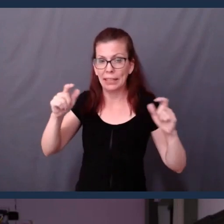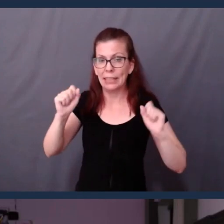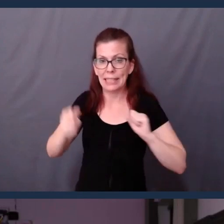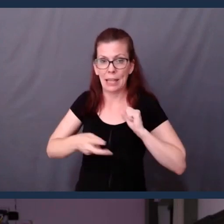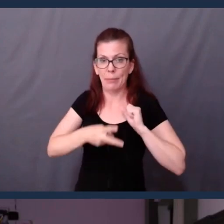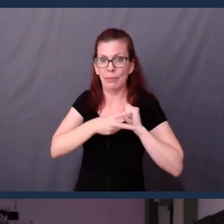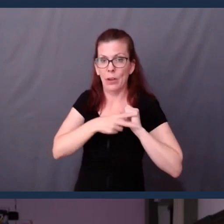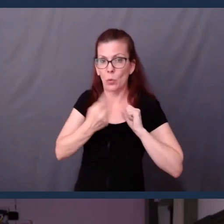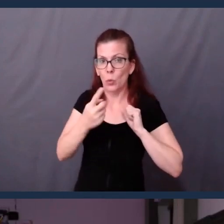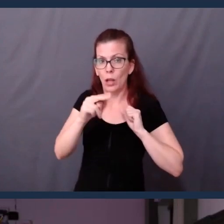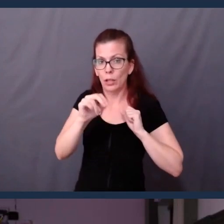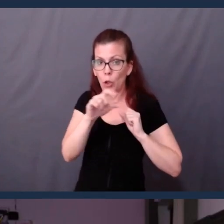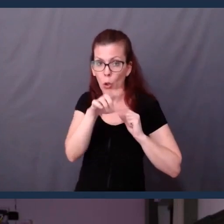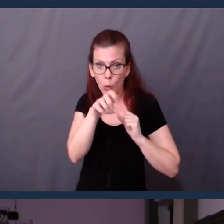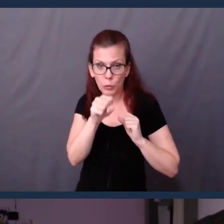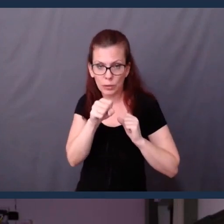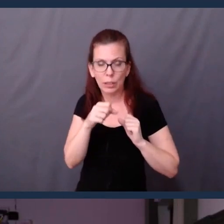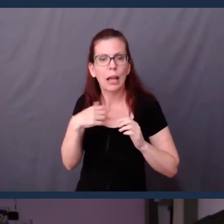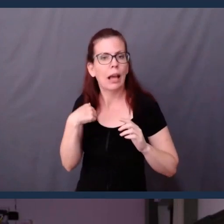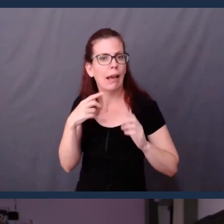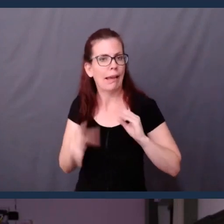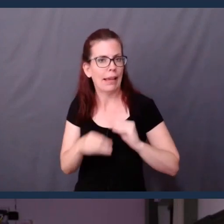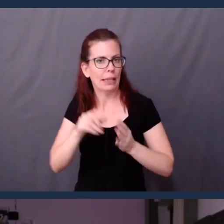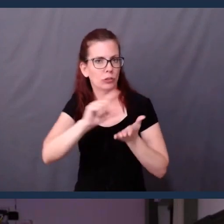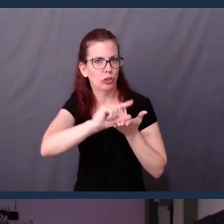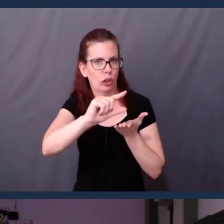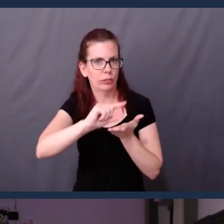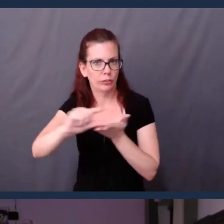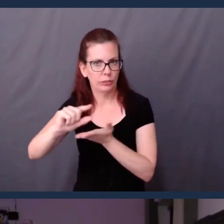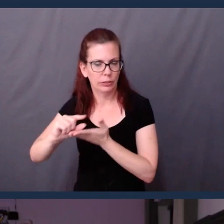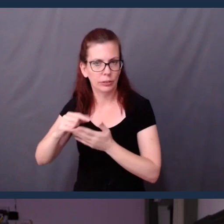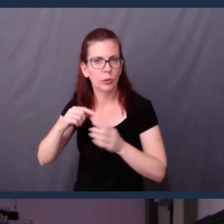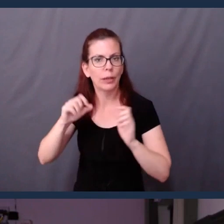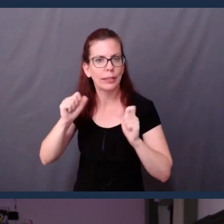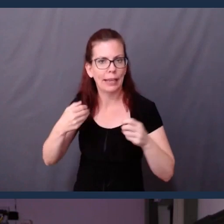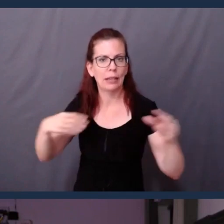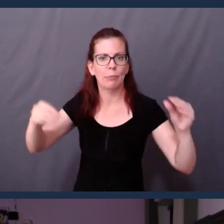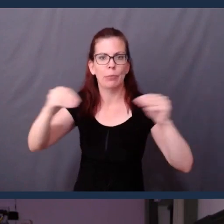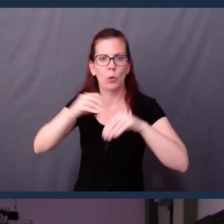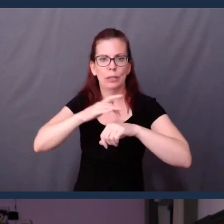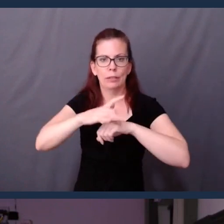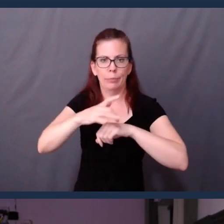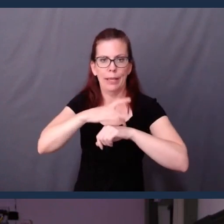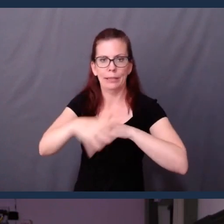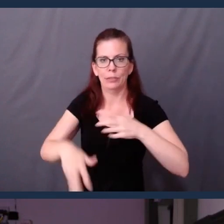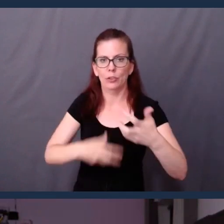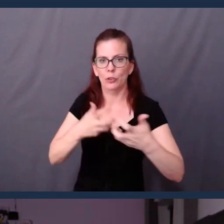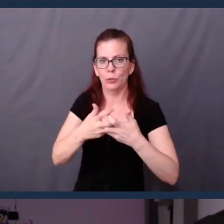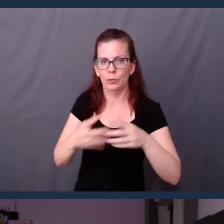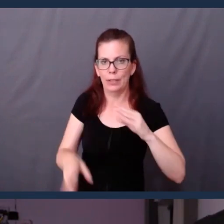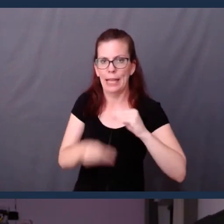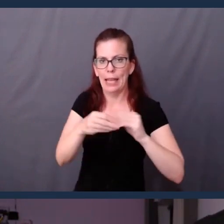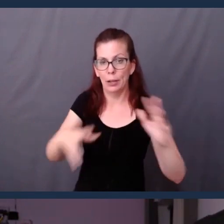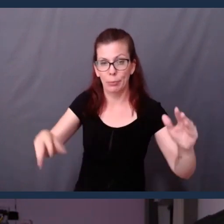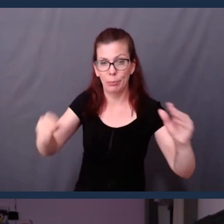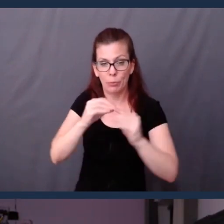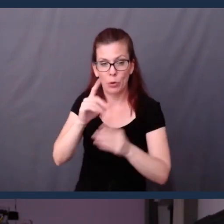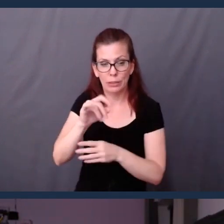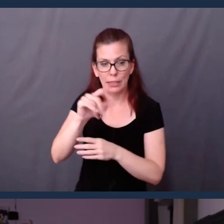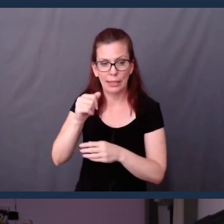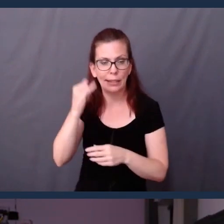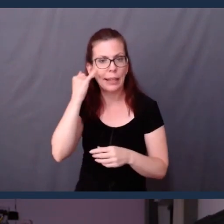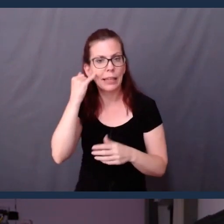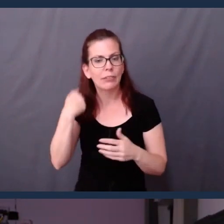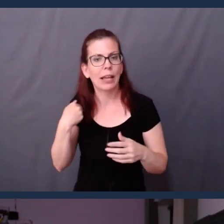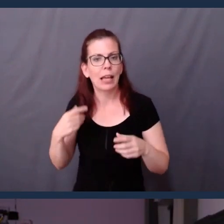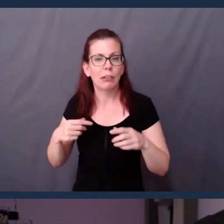node, then I would want to add shards. So that way I have more space to fit data. If I have really high